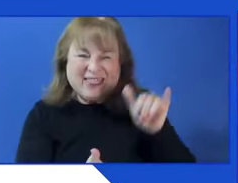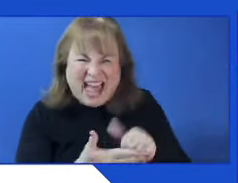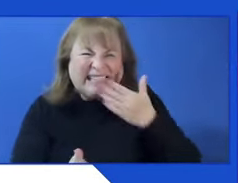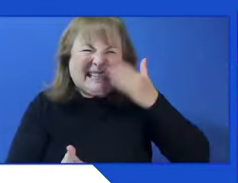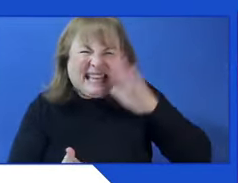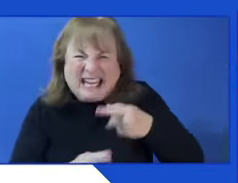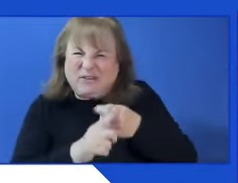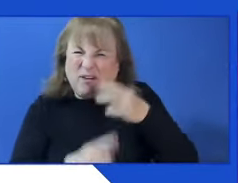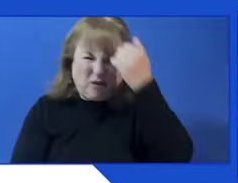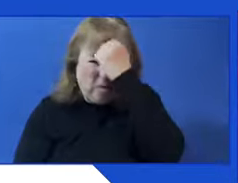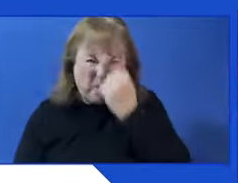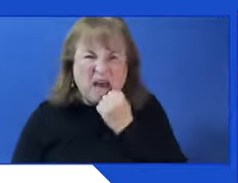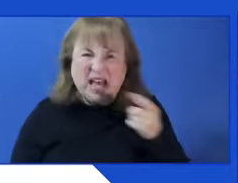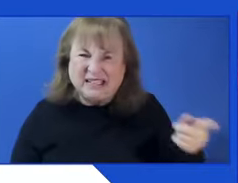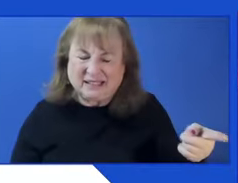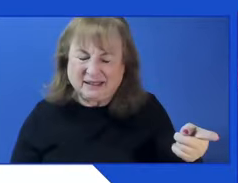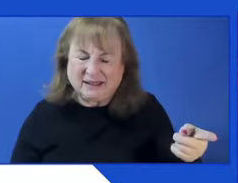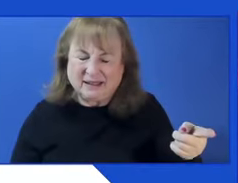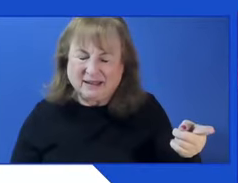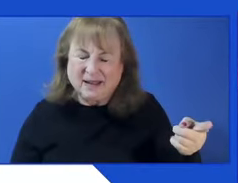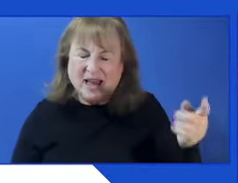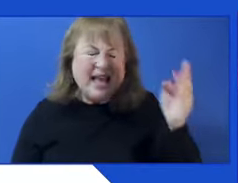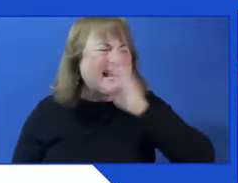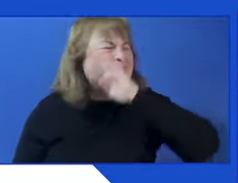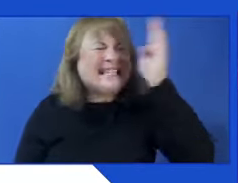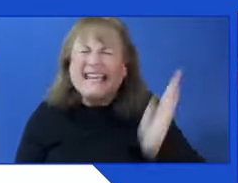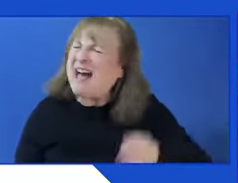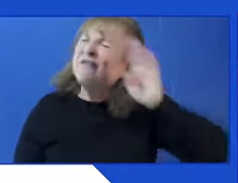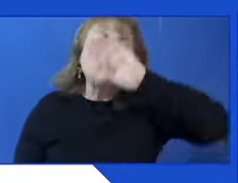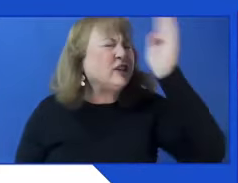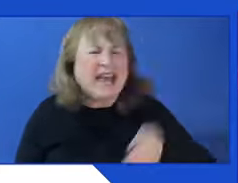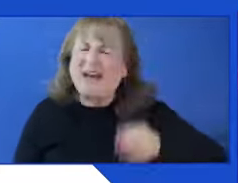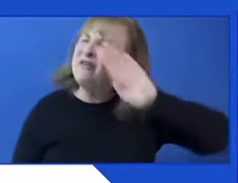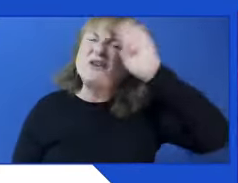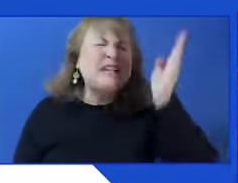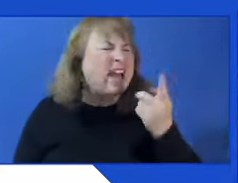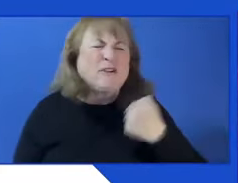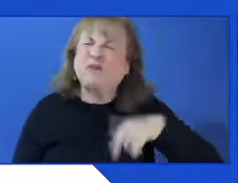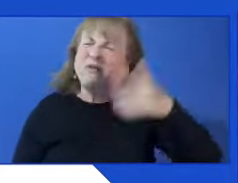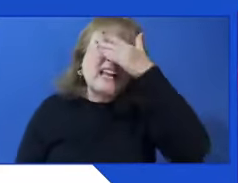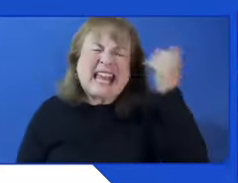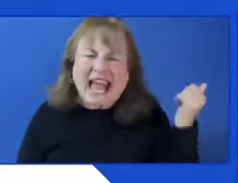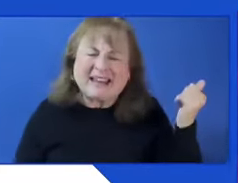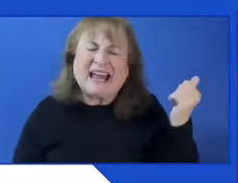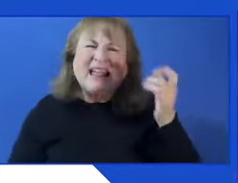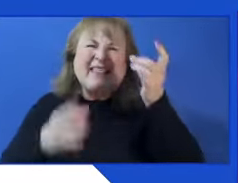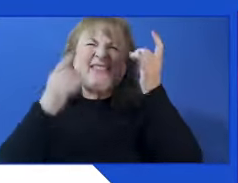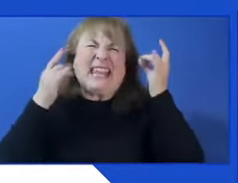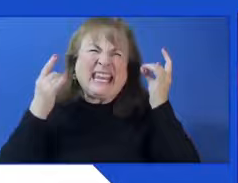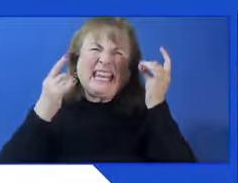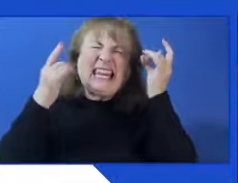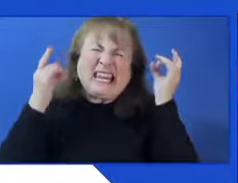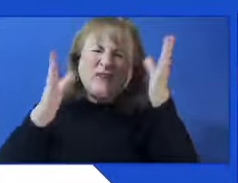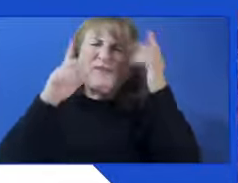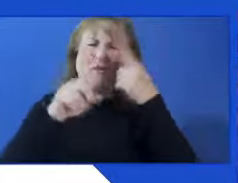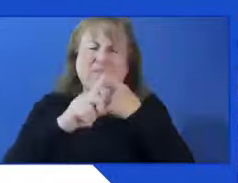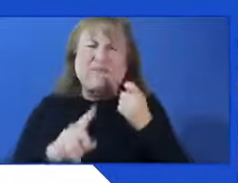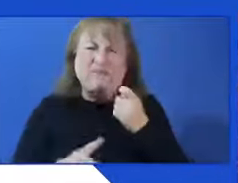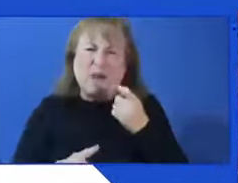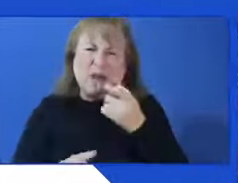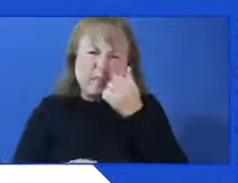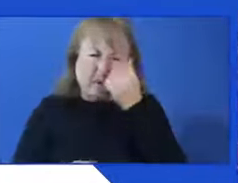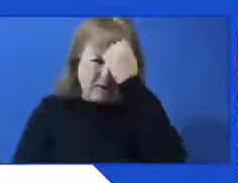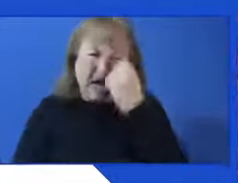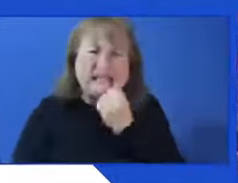of Hamas. Never, never, never will we forget the evil of Hamas.